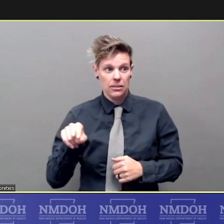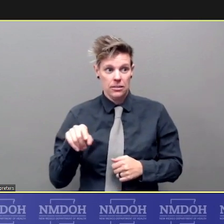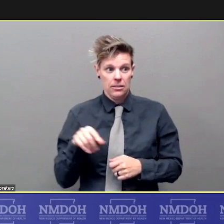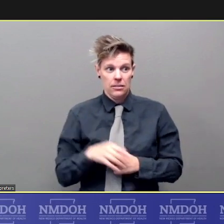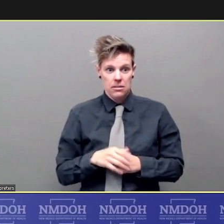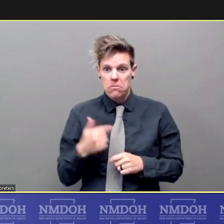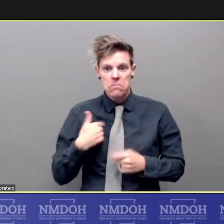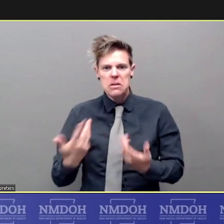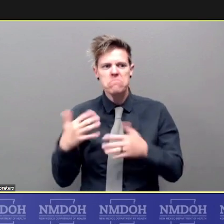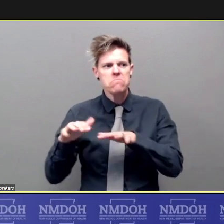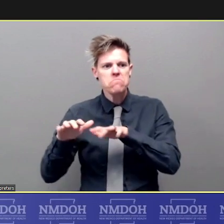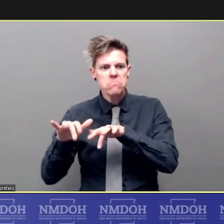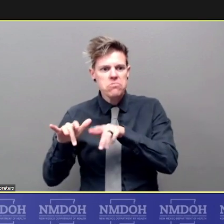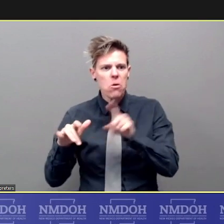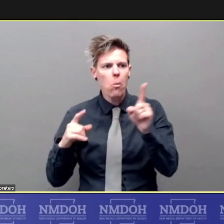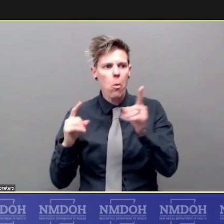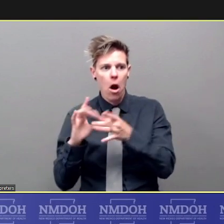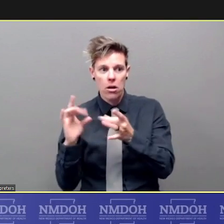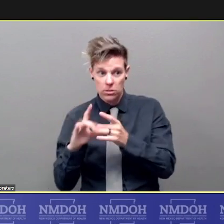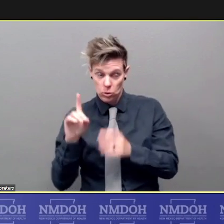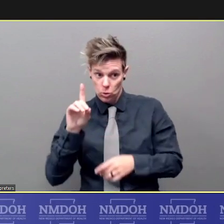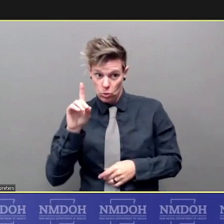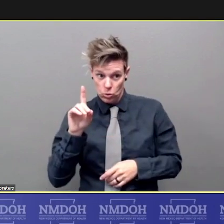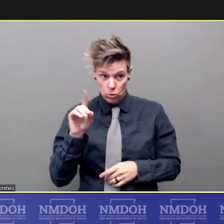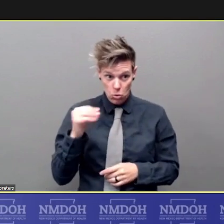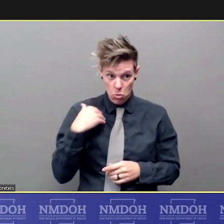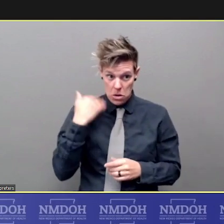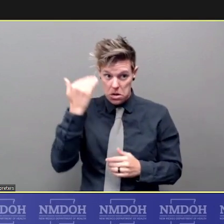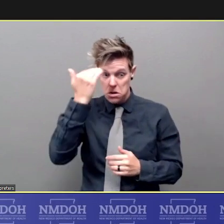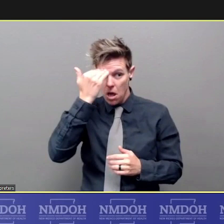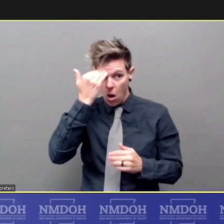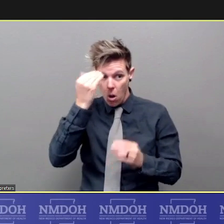Q&A if we have an update on projections for COVID.